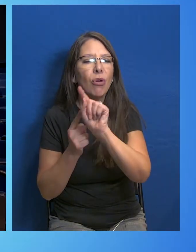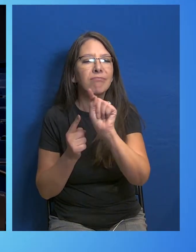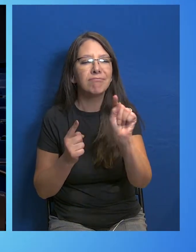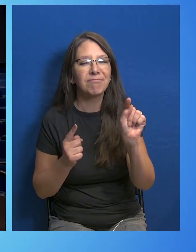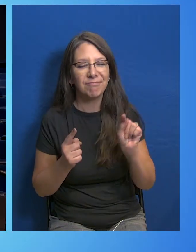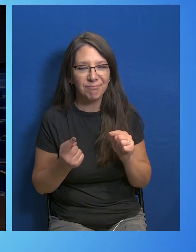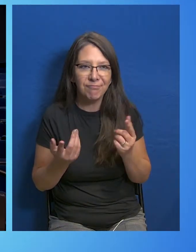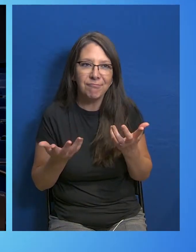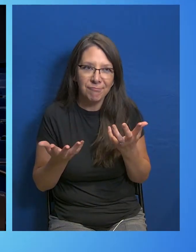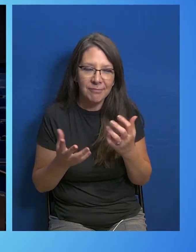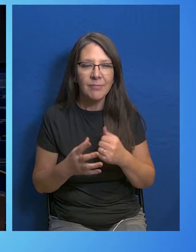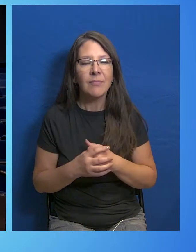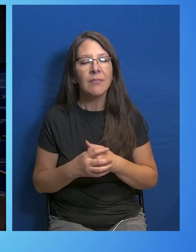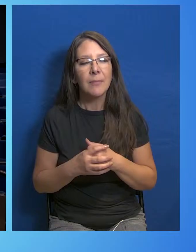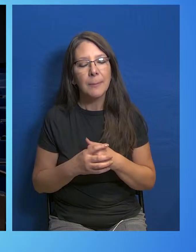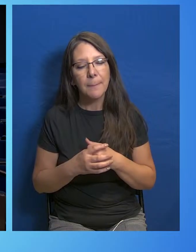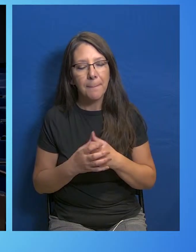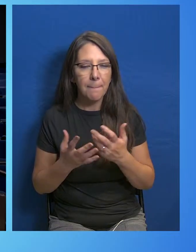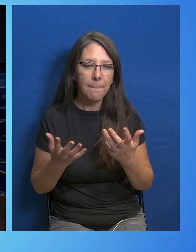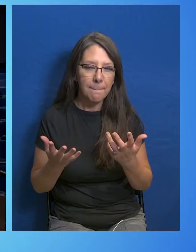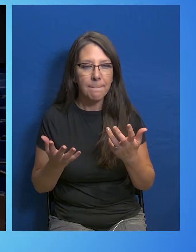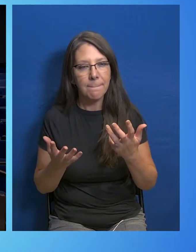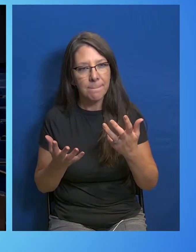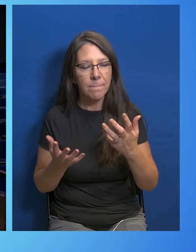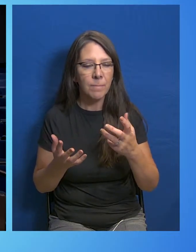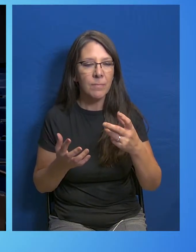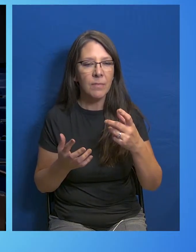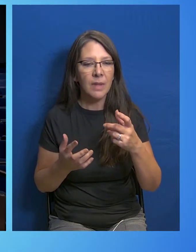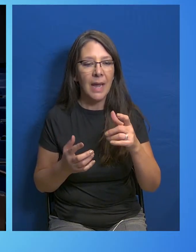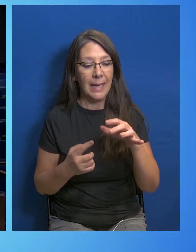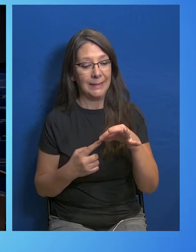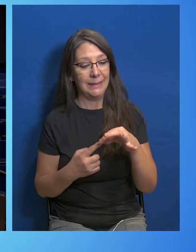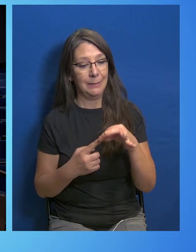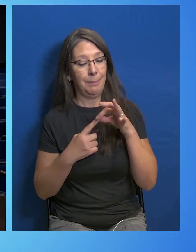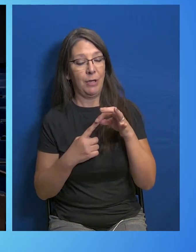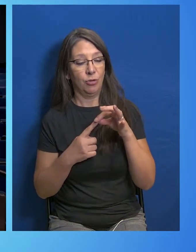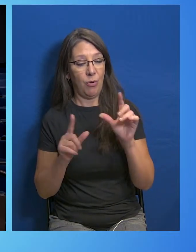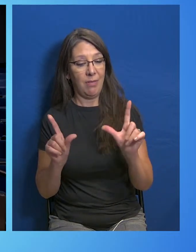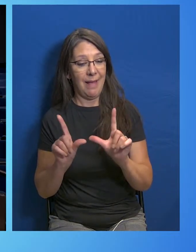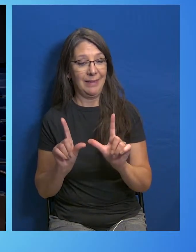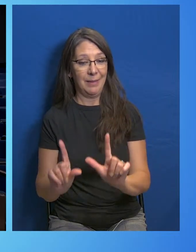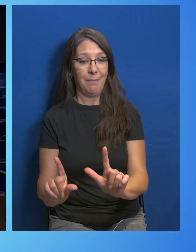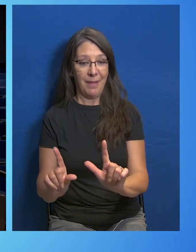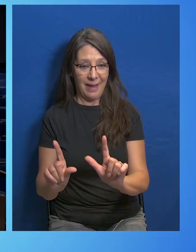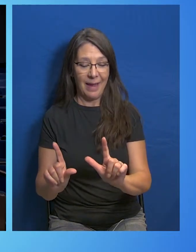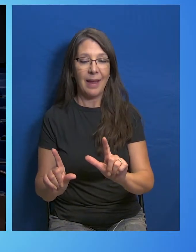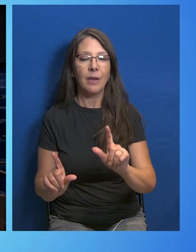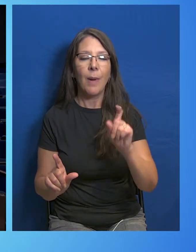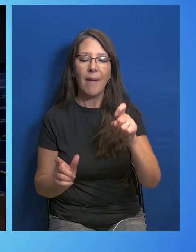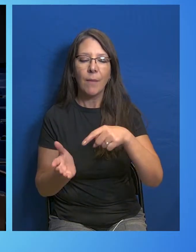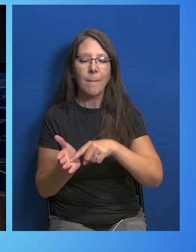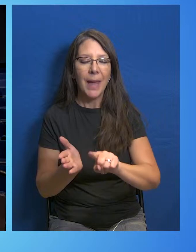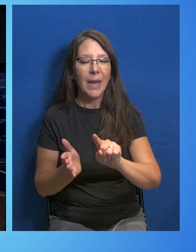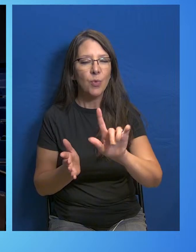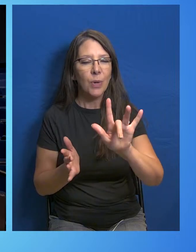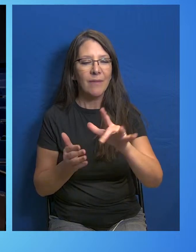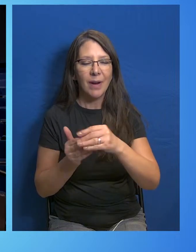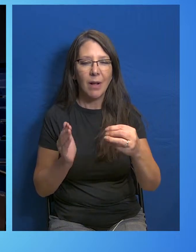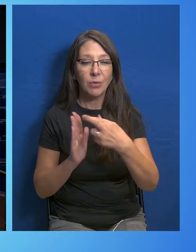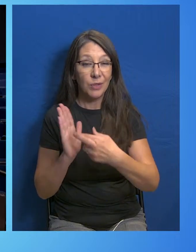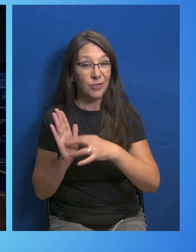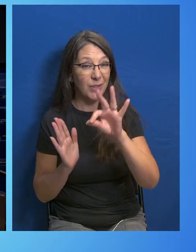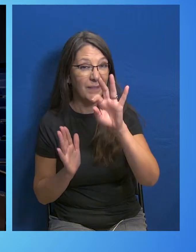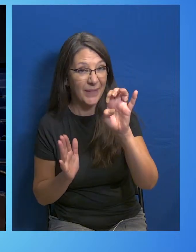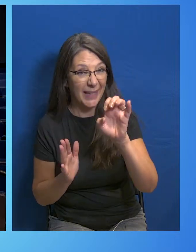And to do a special license plate, you would have to pay a $25 registration fee, and